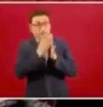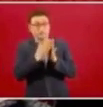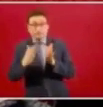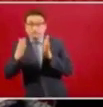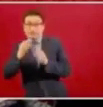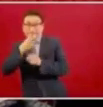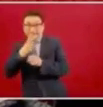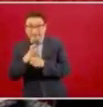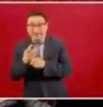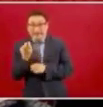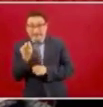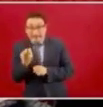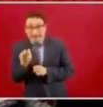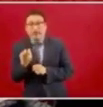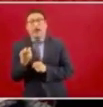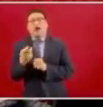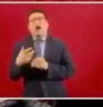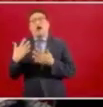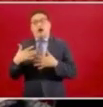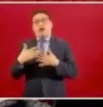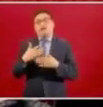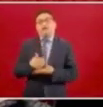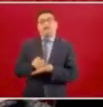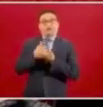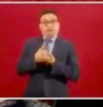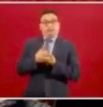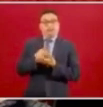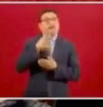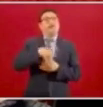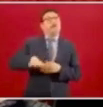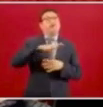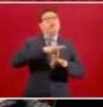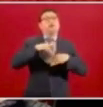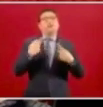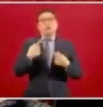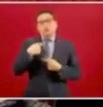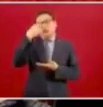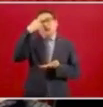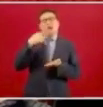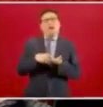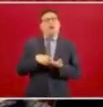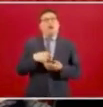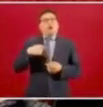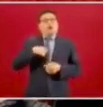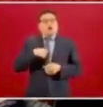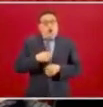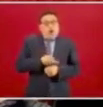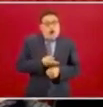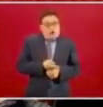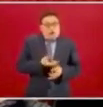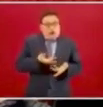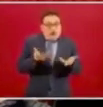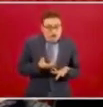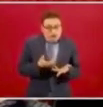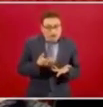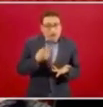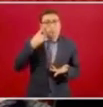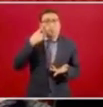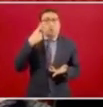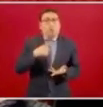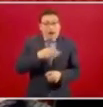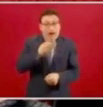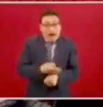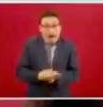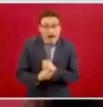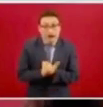now is going to have an effect, and that effect is going to be shown several weeks from now when we